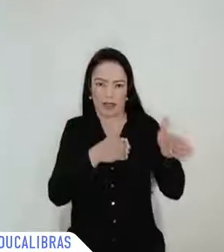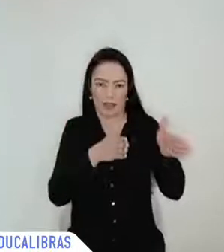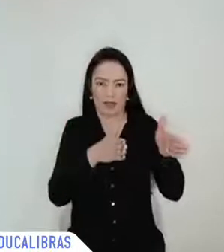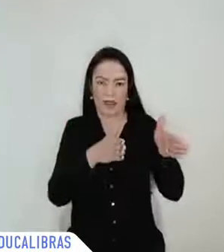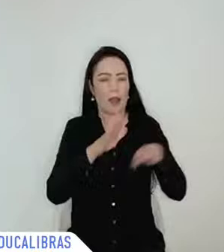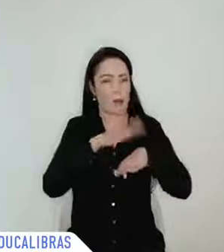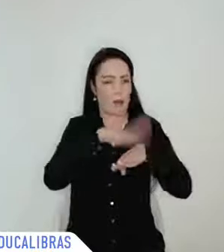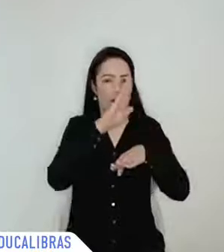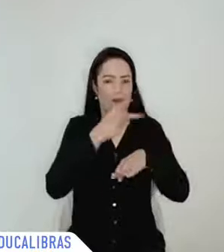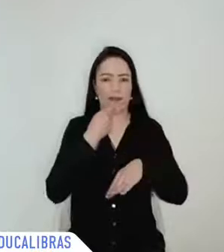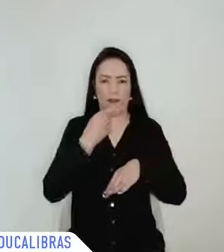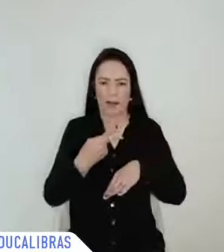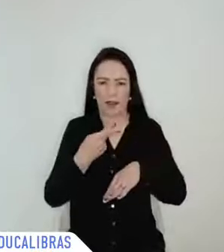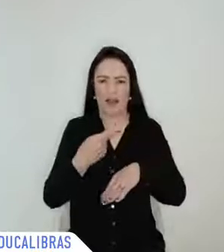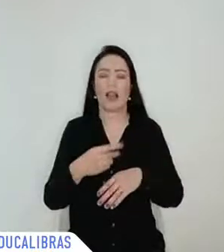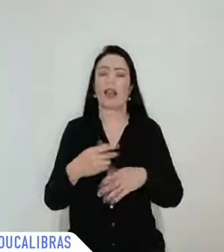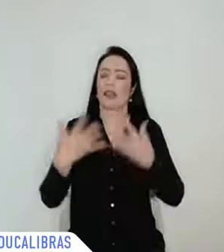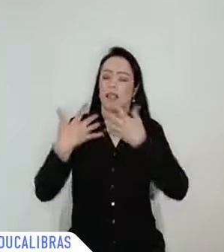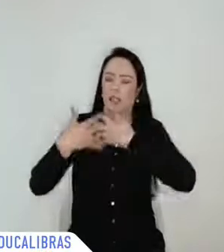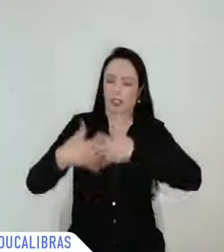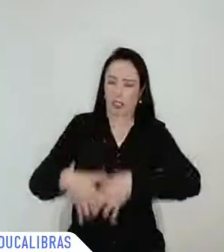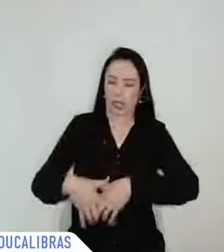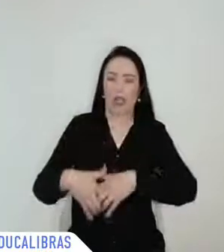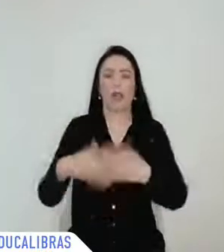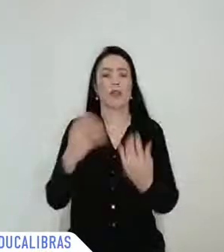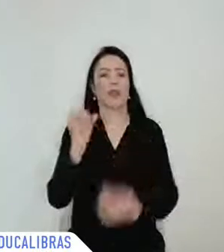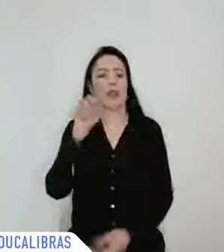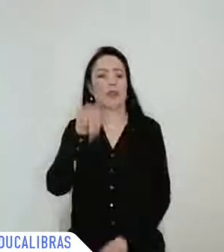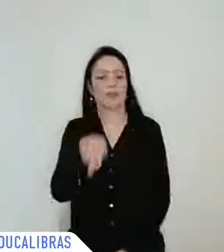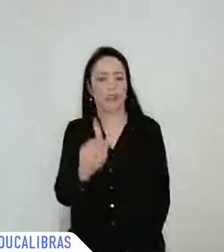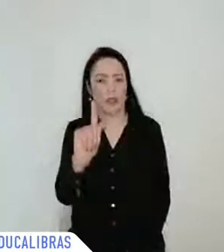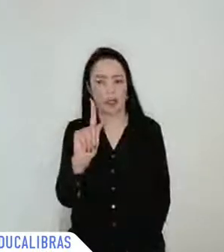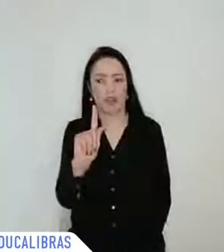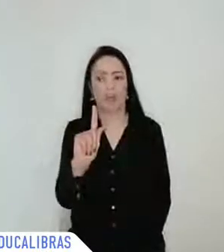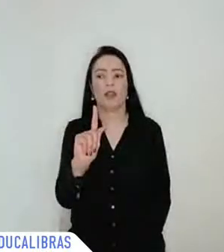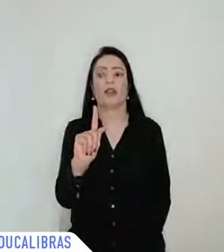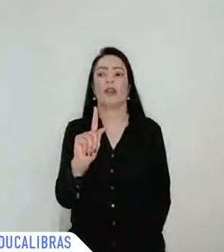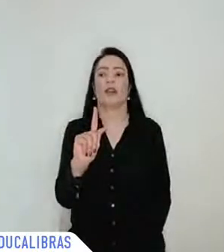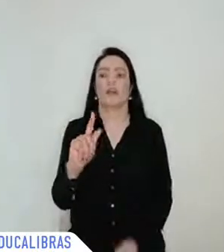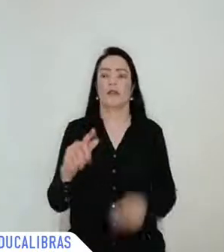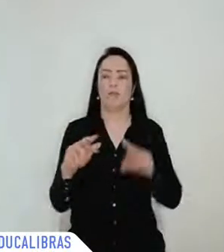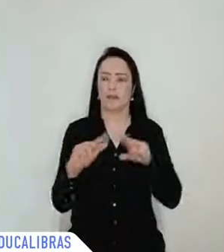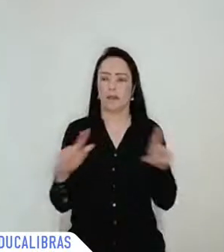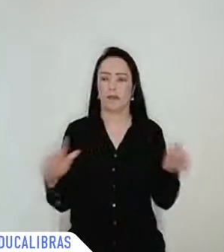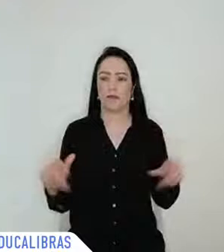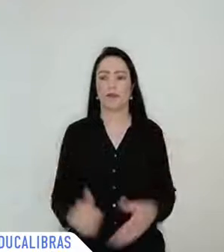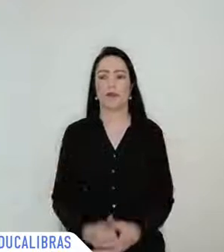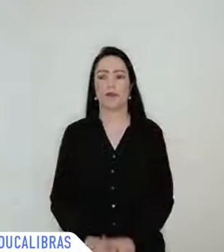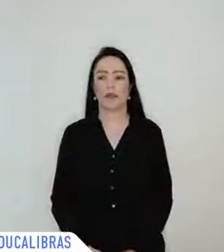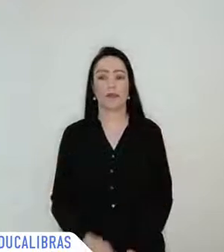about something that is organized. Those who present to themselves to unions and